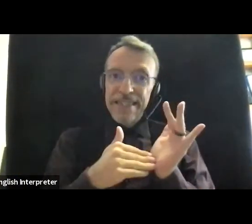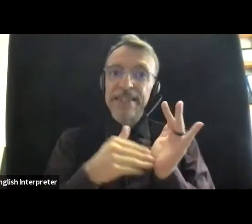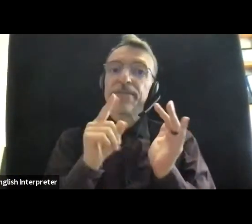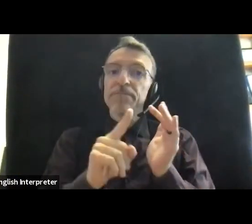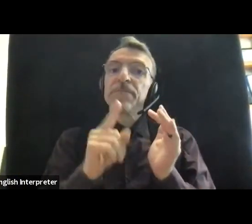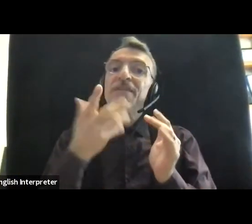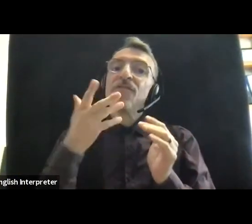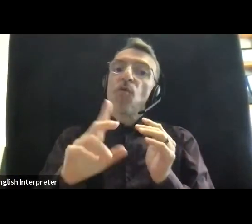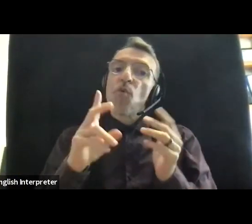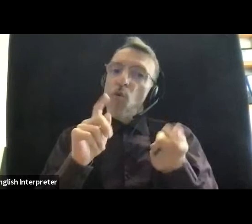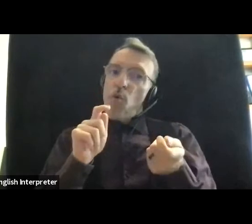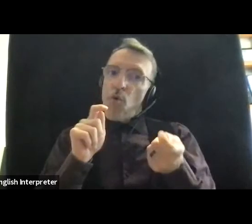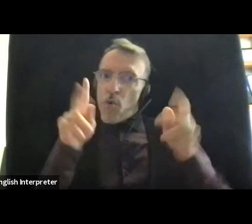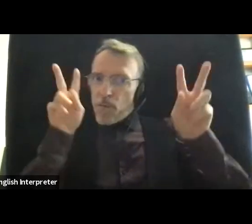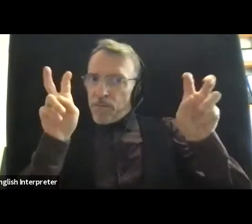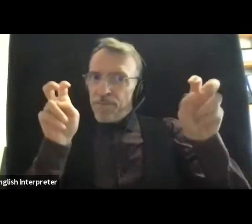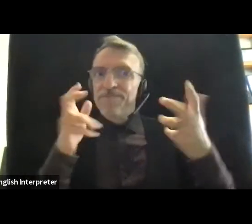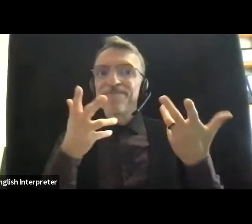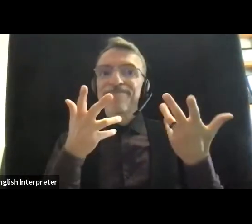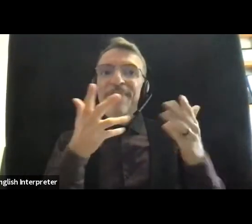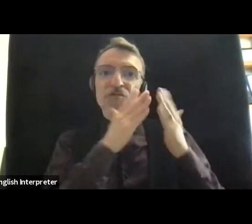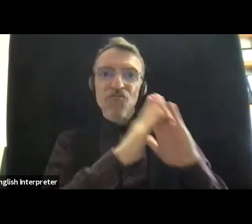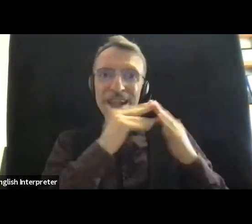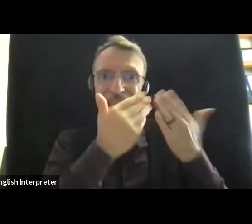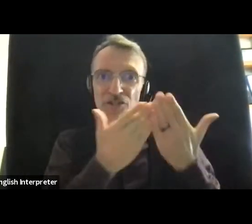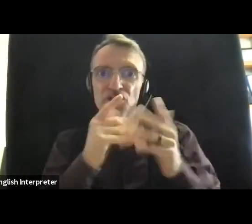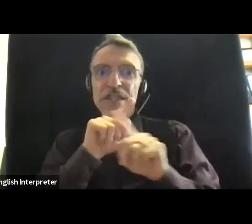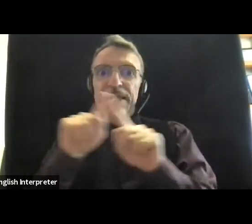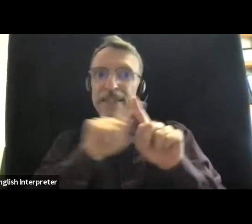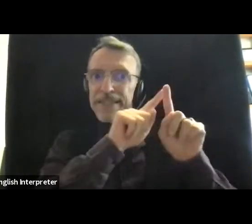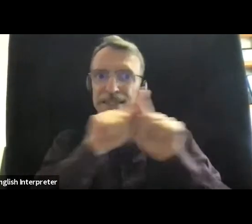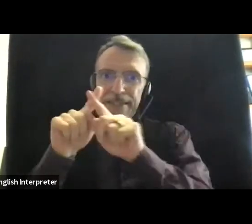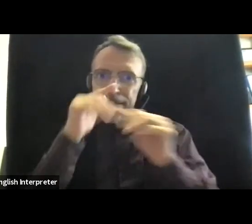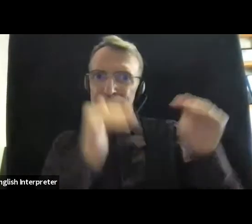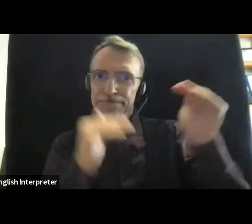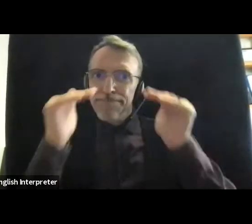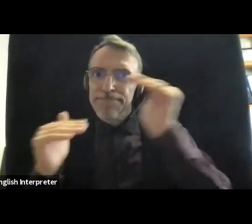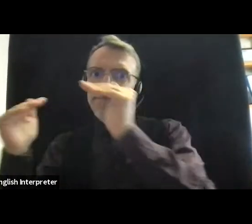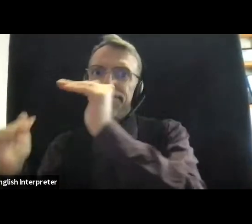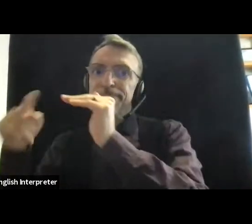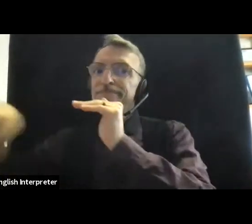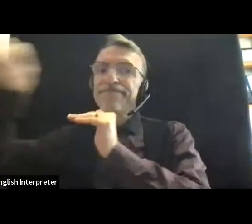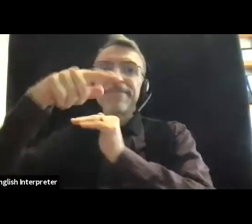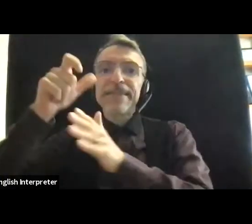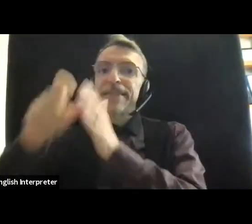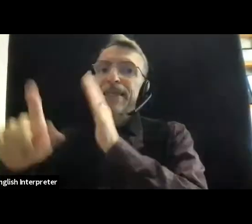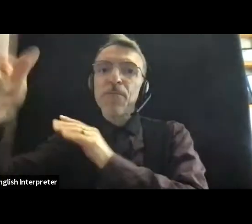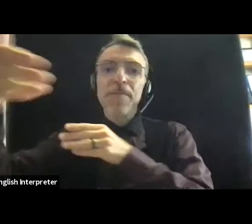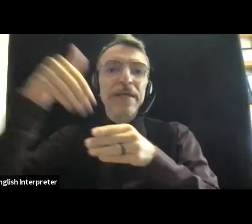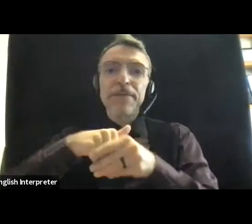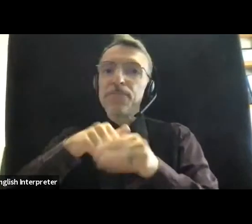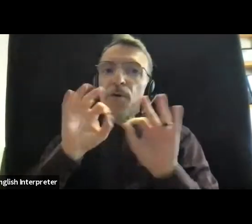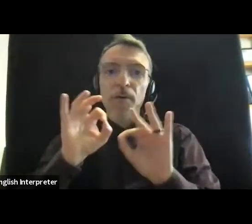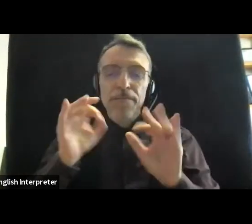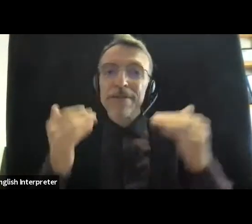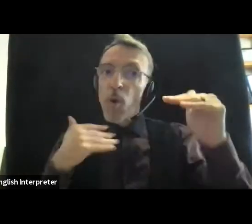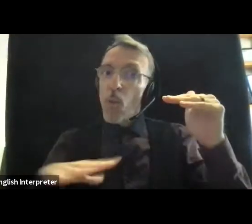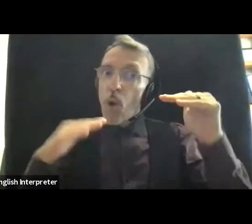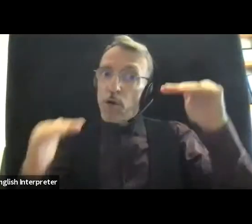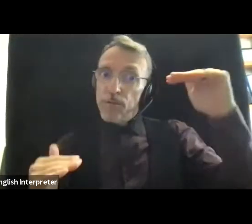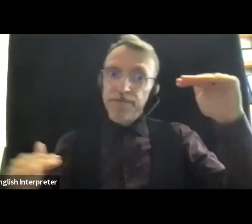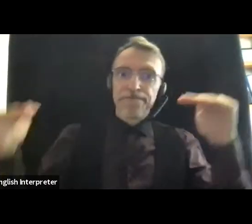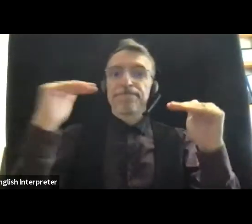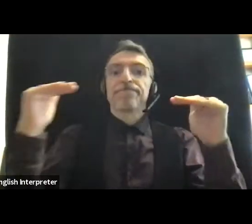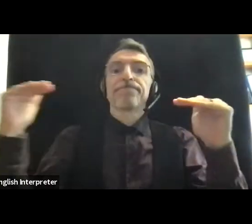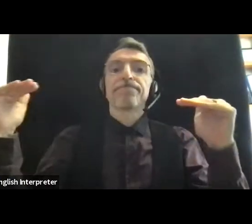for redressing religious inequalities for people with disabilities. This is such an important issue,